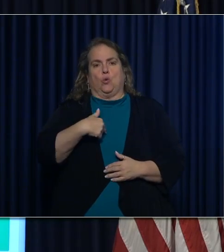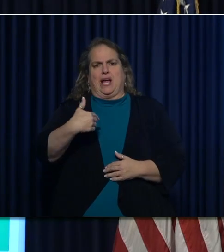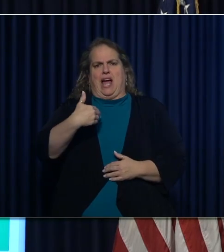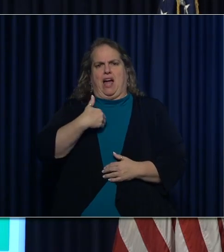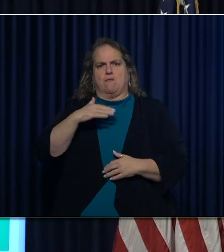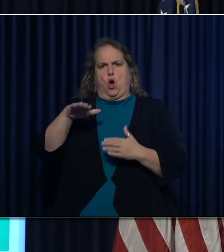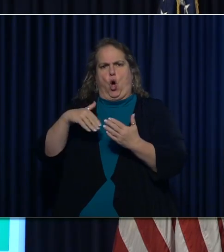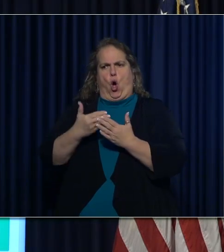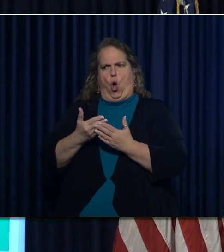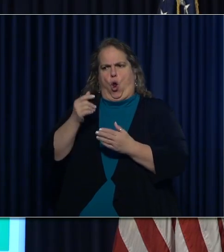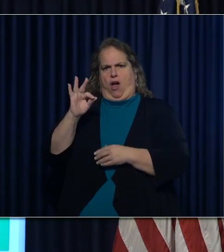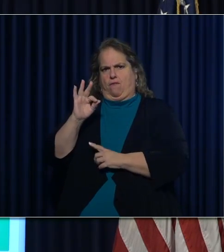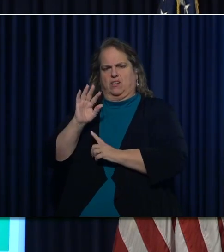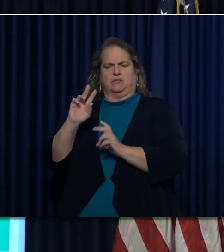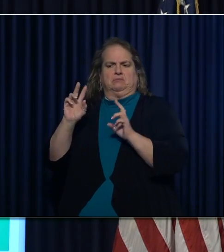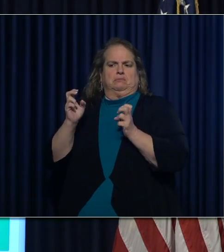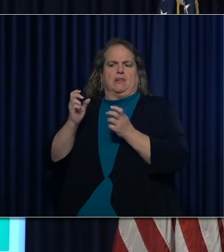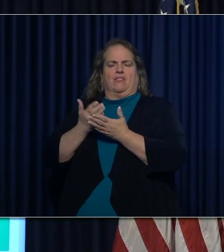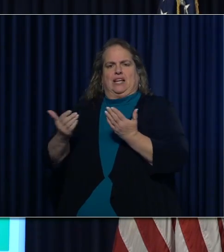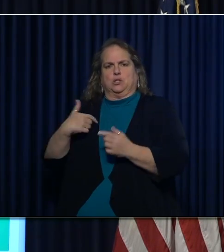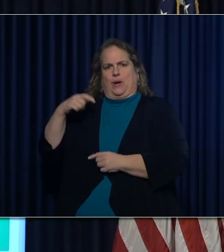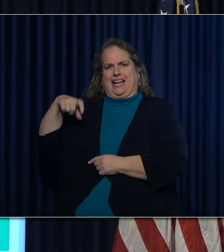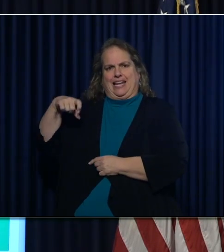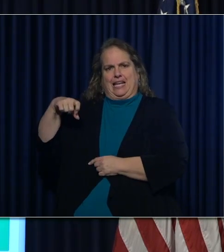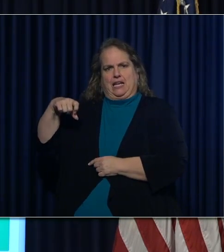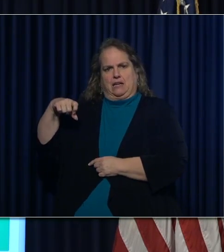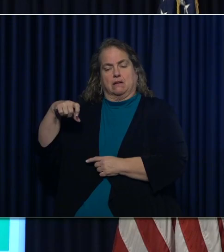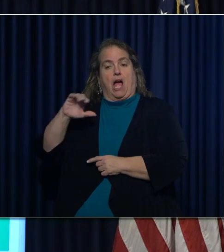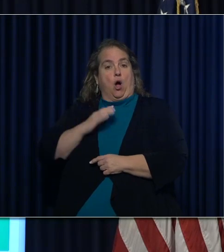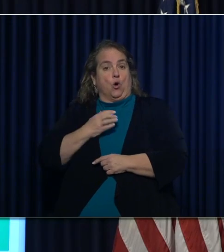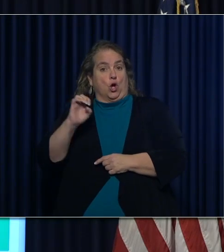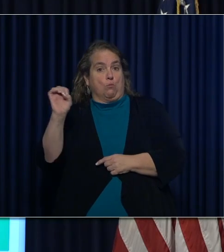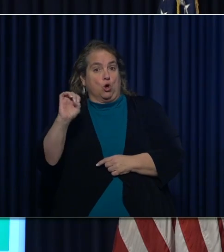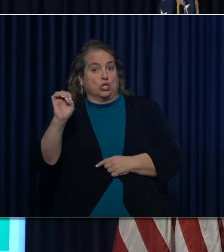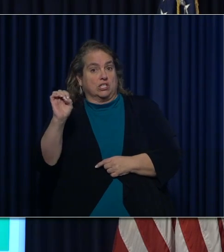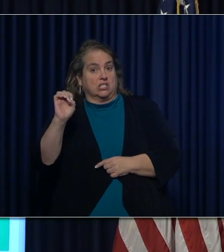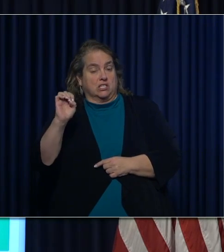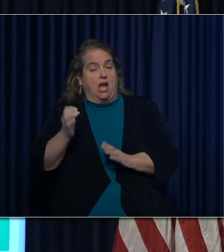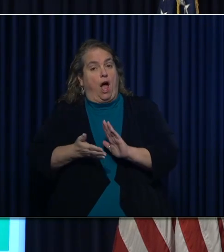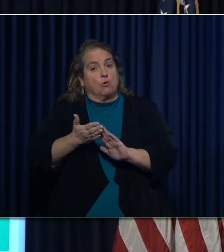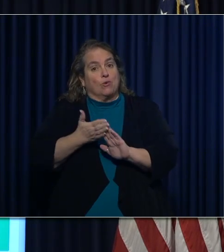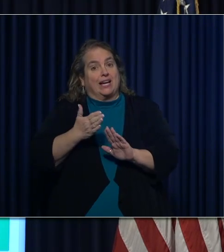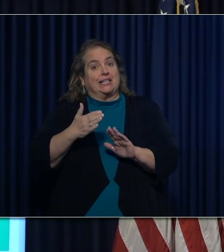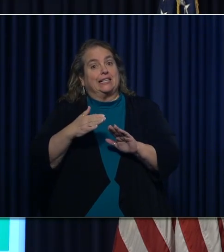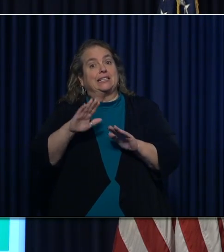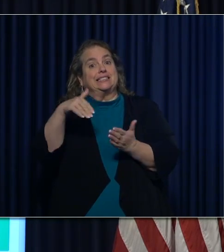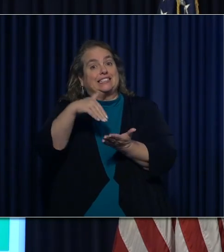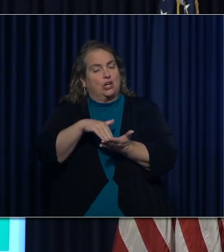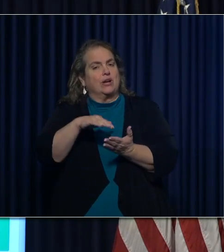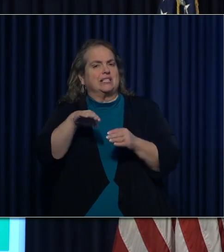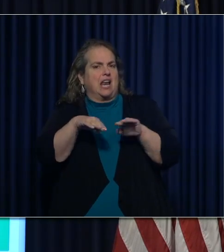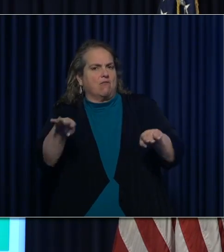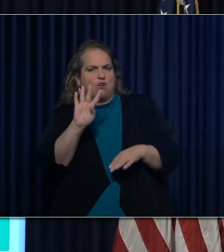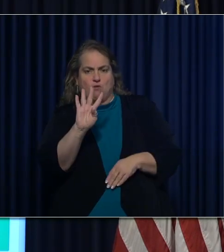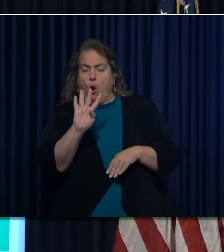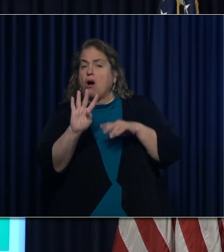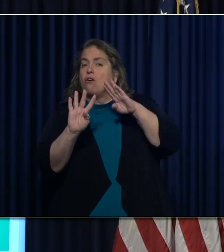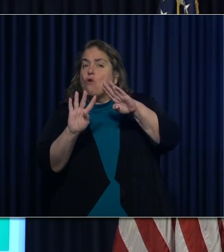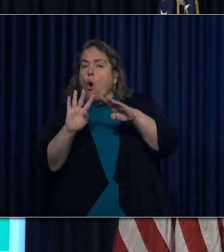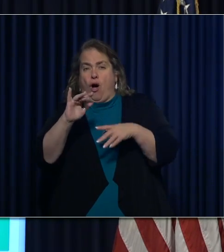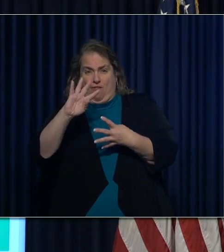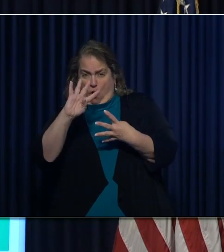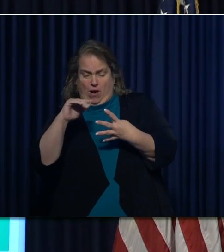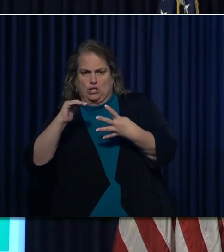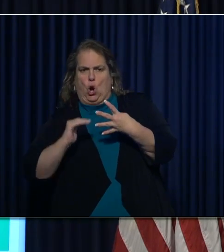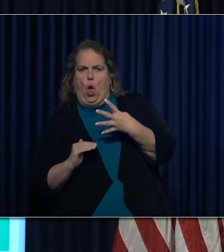our disposal. Our Emergency Operations Center is still at level 4 today. That is the lowest level, and that is the level that